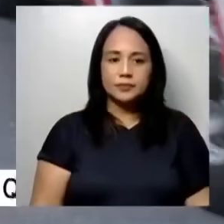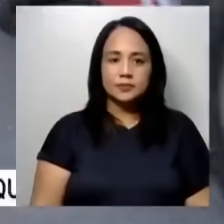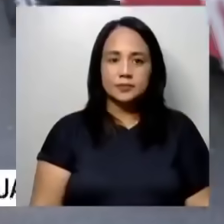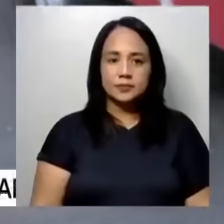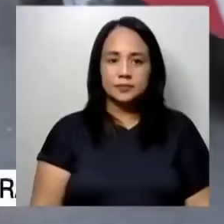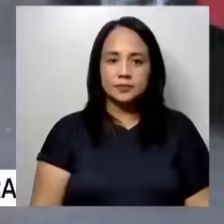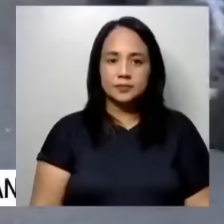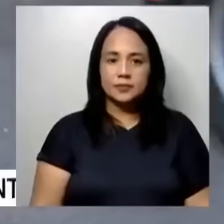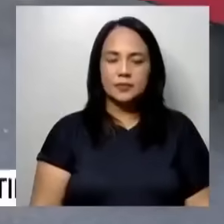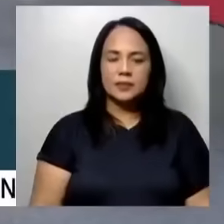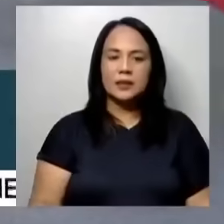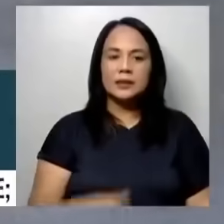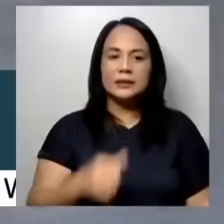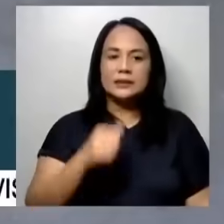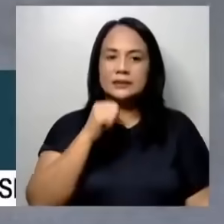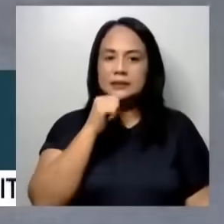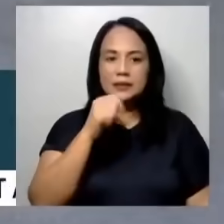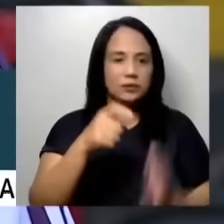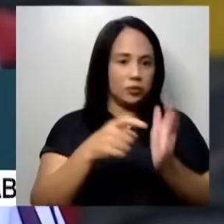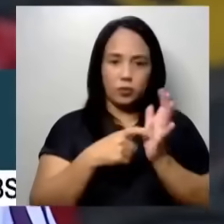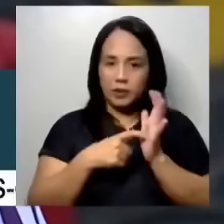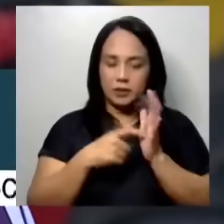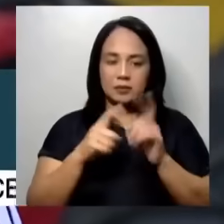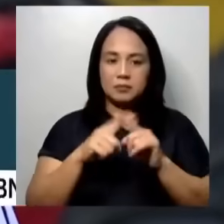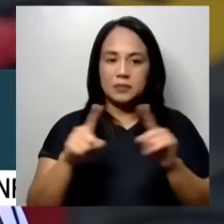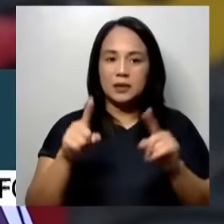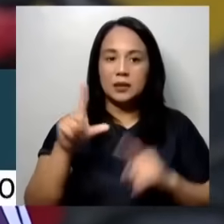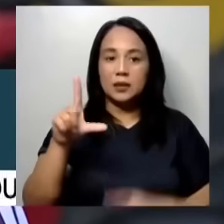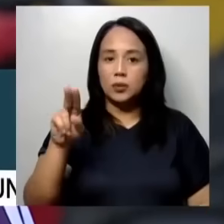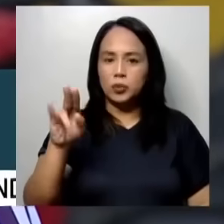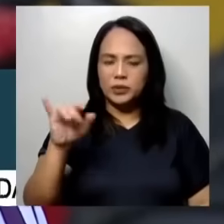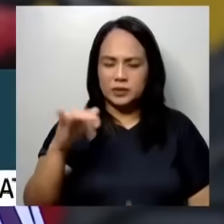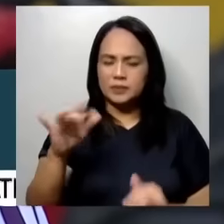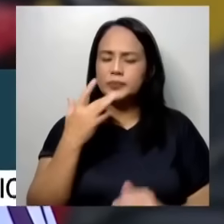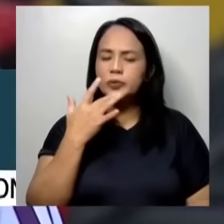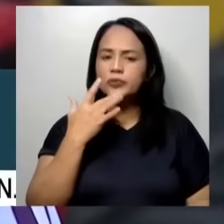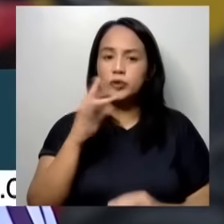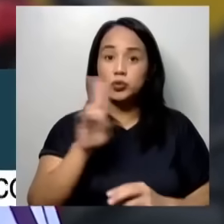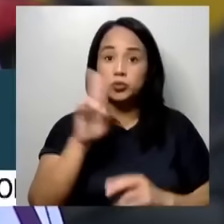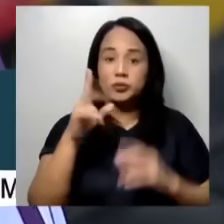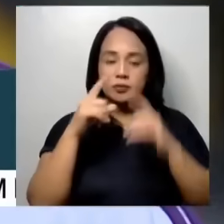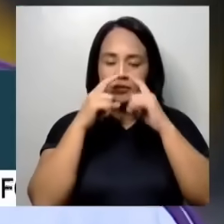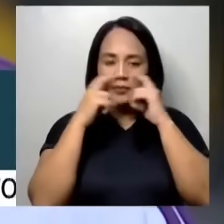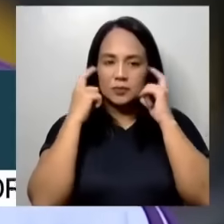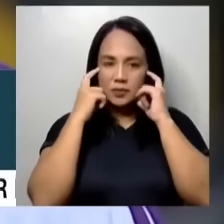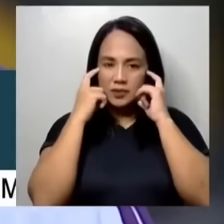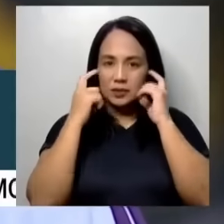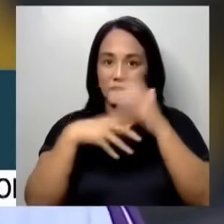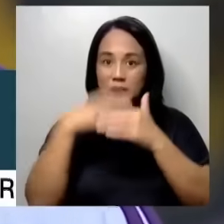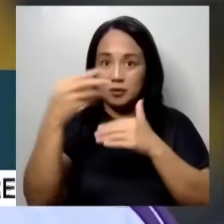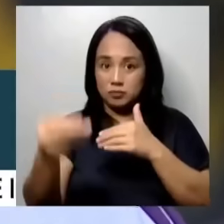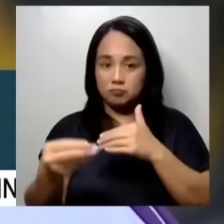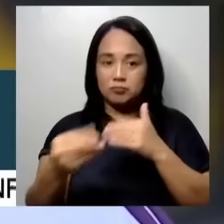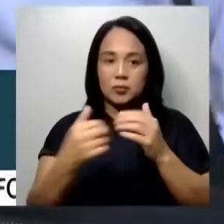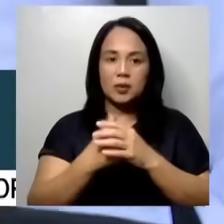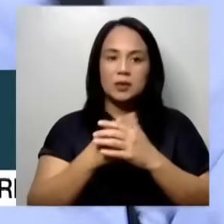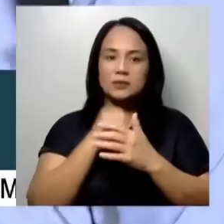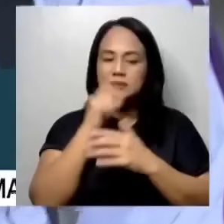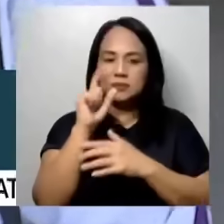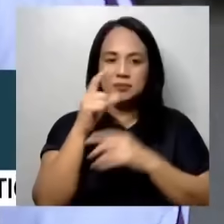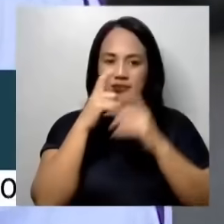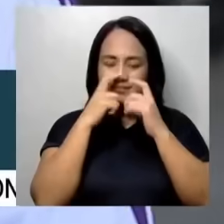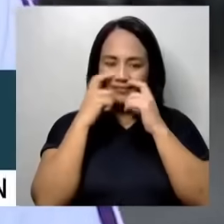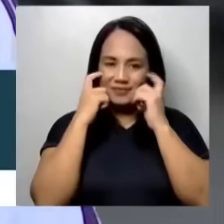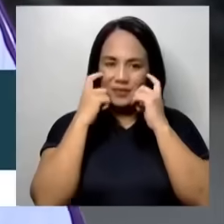It is no longer mandatory, but Luigi still prefers to wear a face mask when outdoors. And it's not just masking up. He